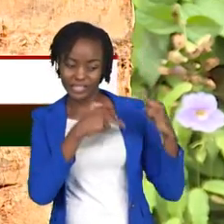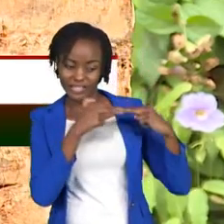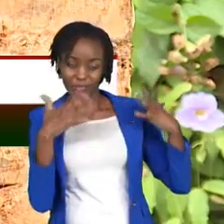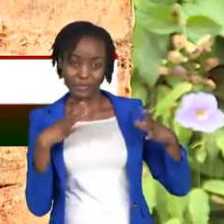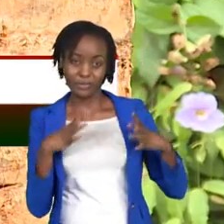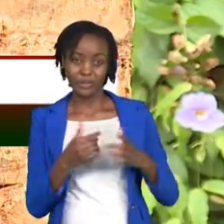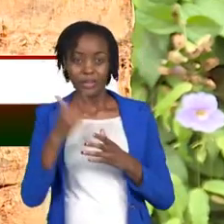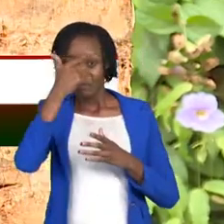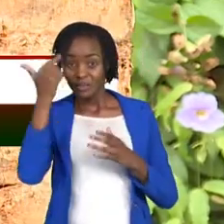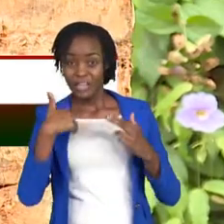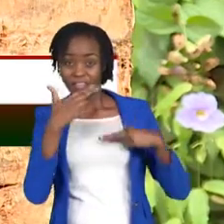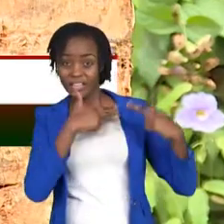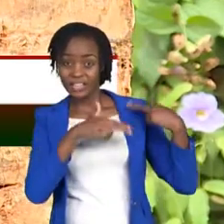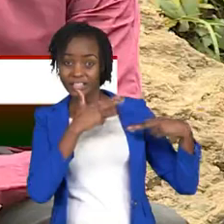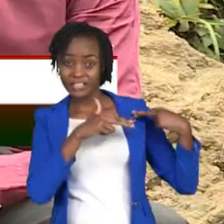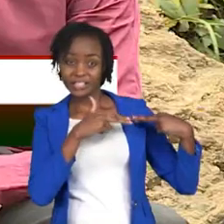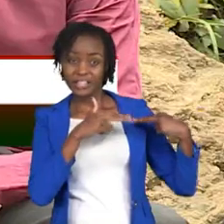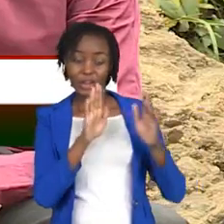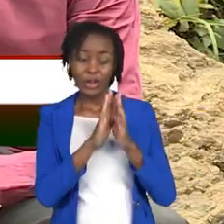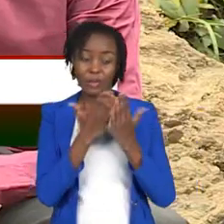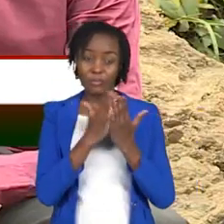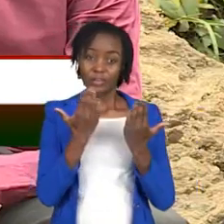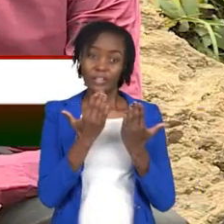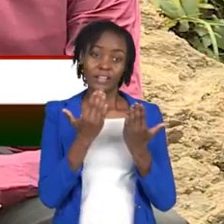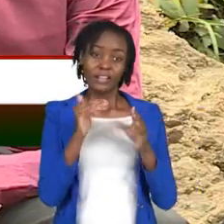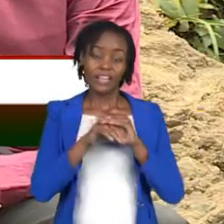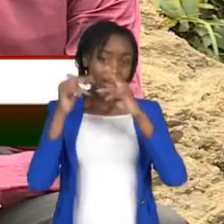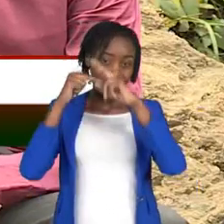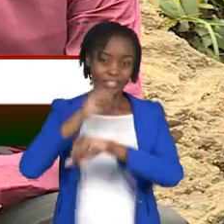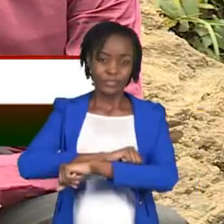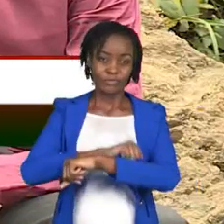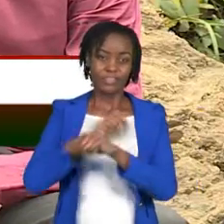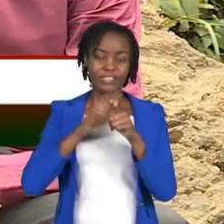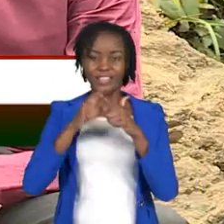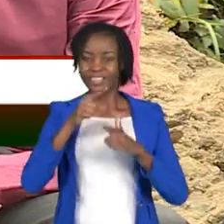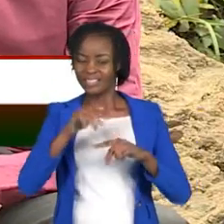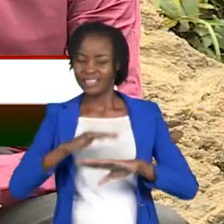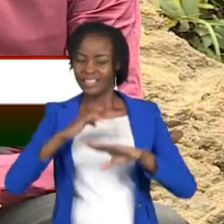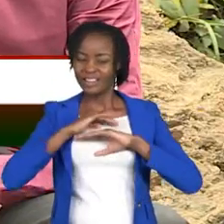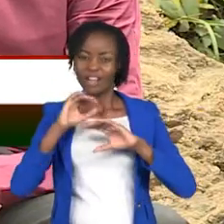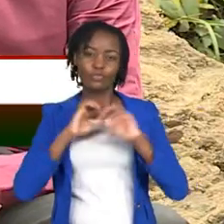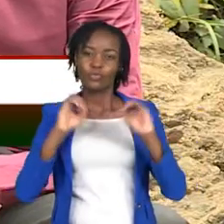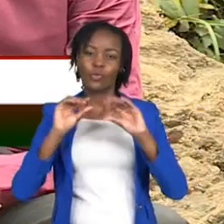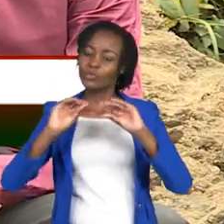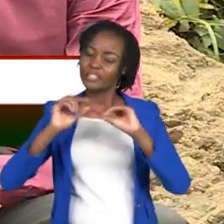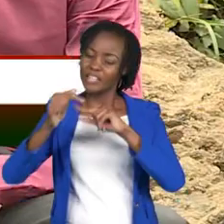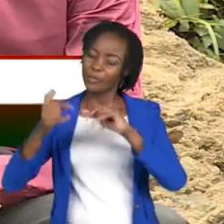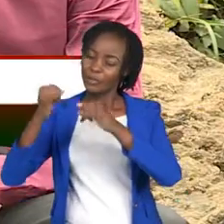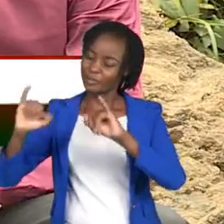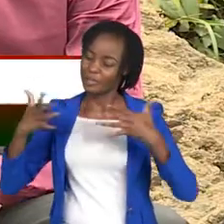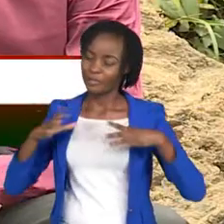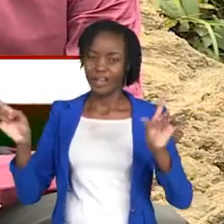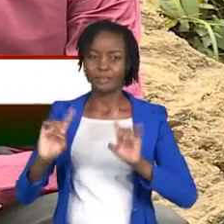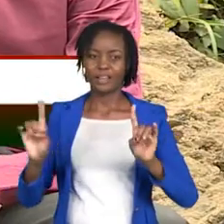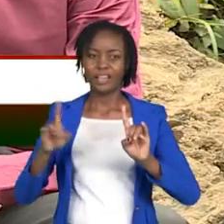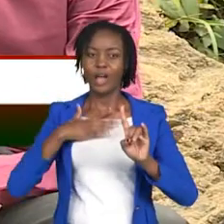Because a history book in high school is not enough. It's not enough to tell us the stories of these people who fought for independence. We need